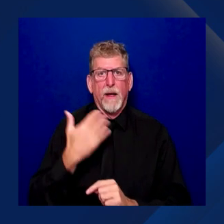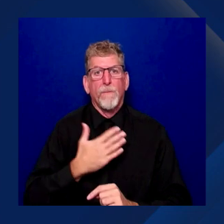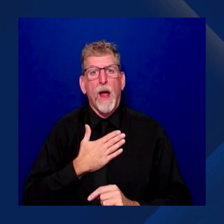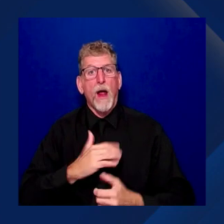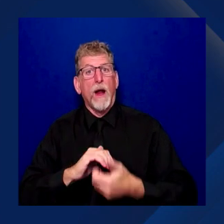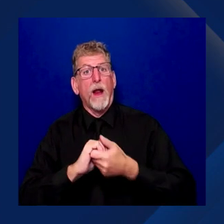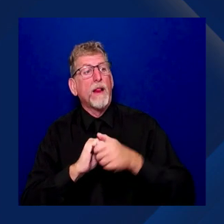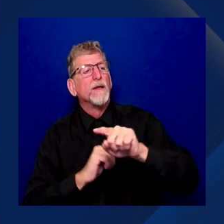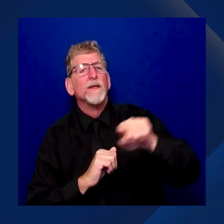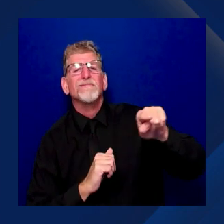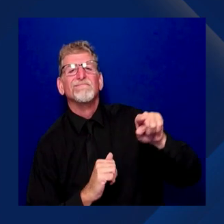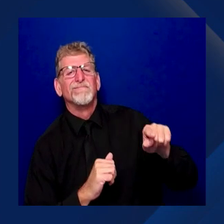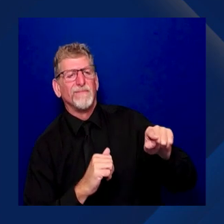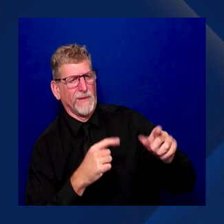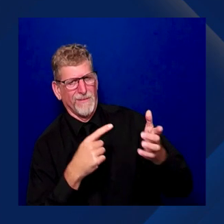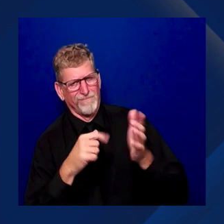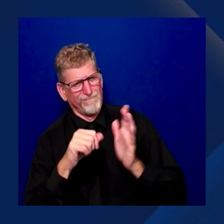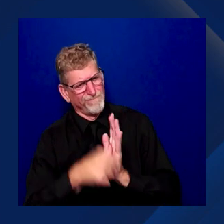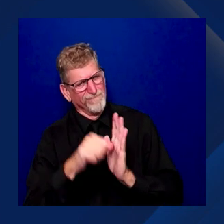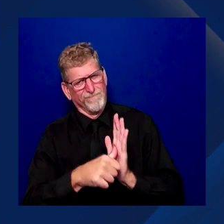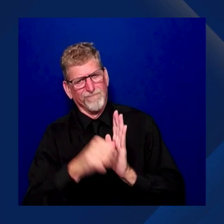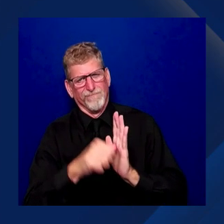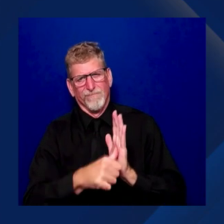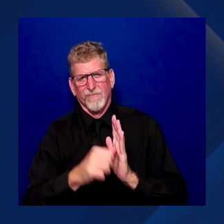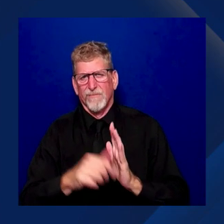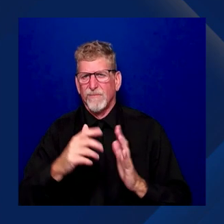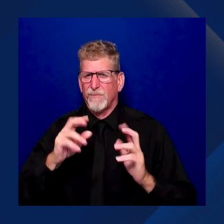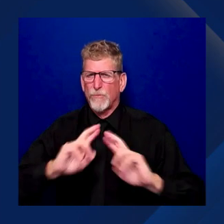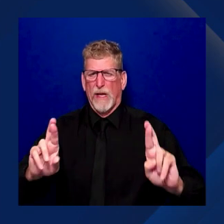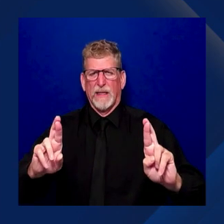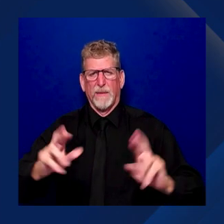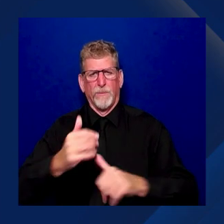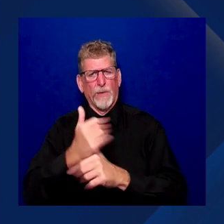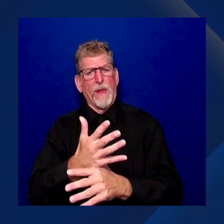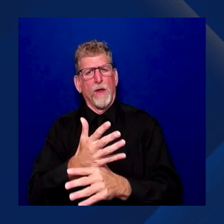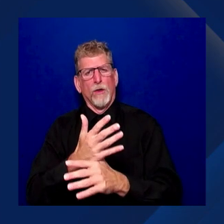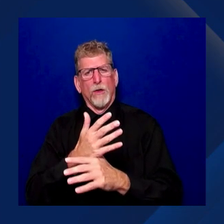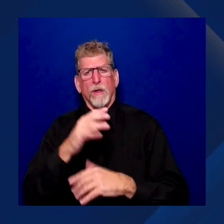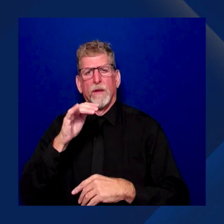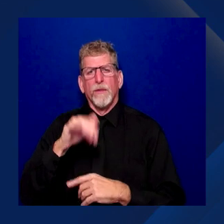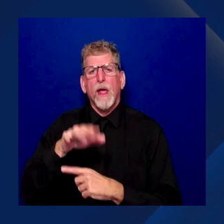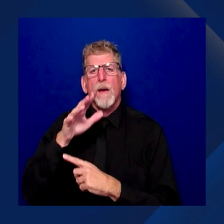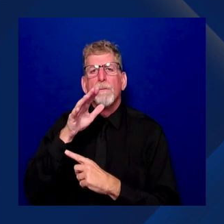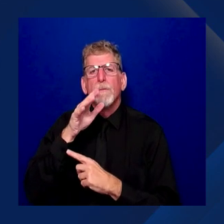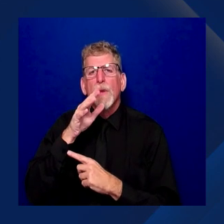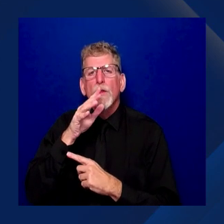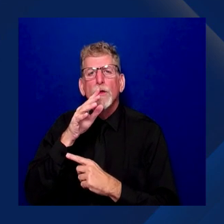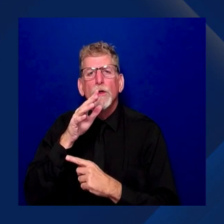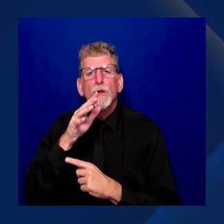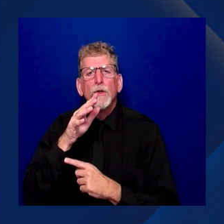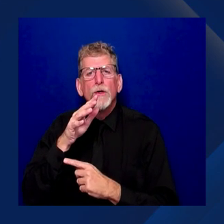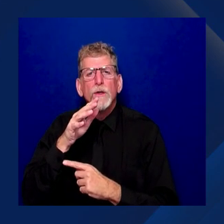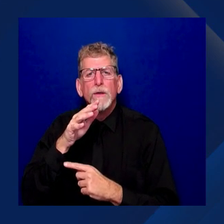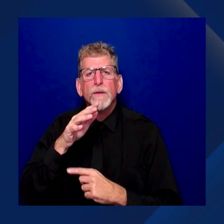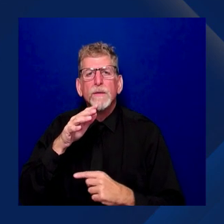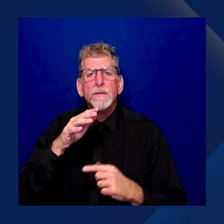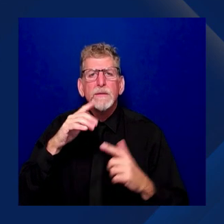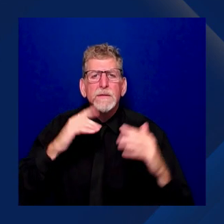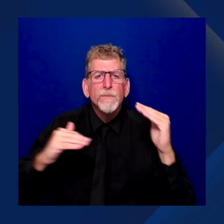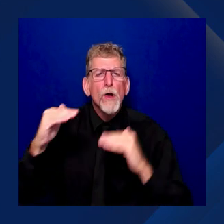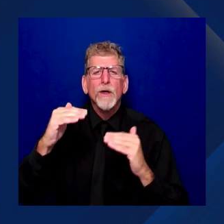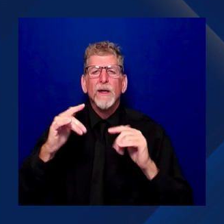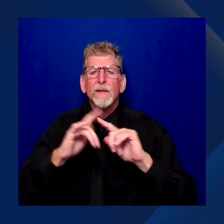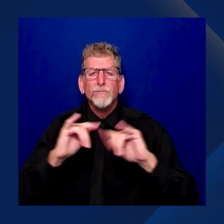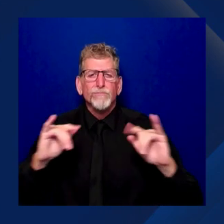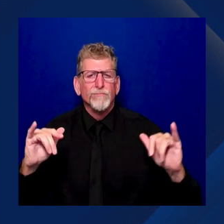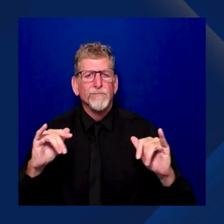every driver of maternal mortality, morbidity, and disparities in America. In fact, by passing the